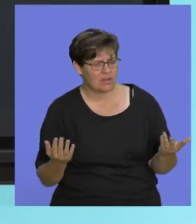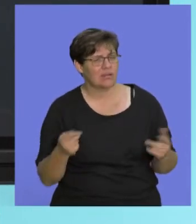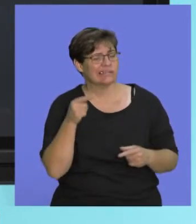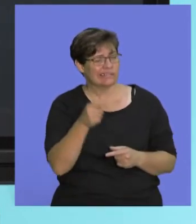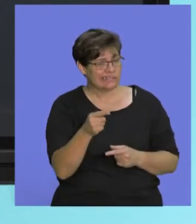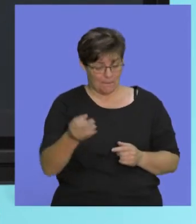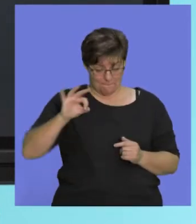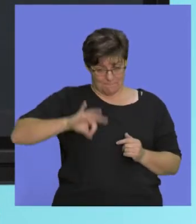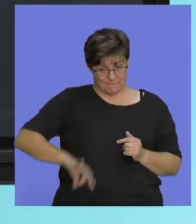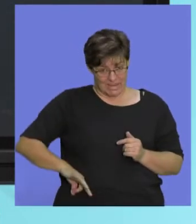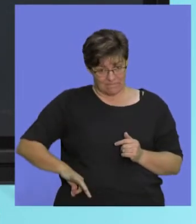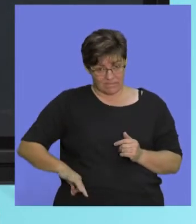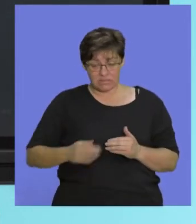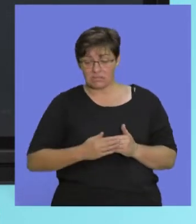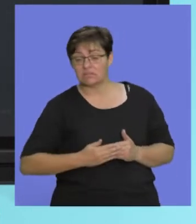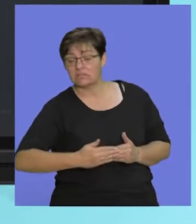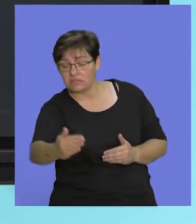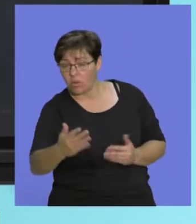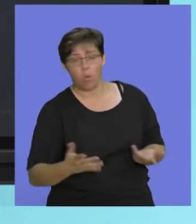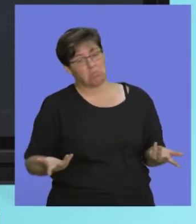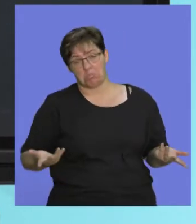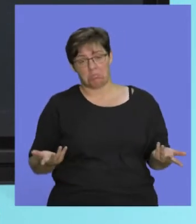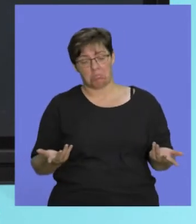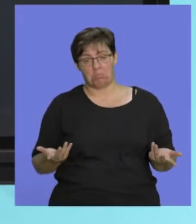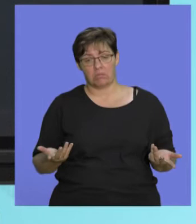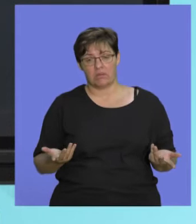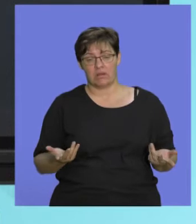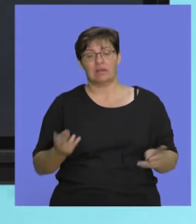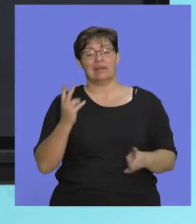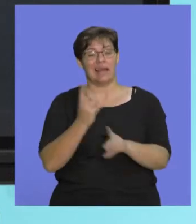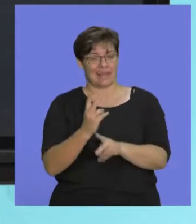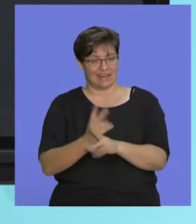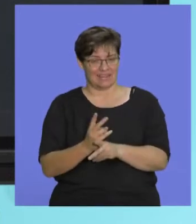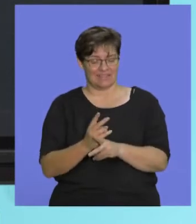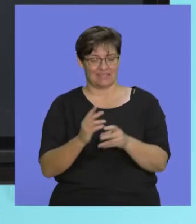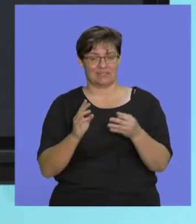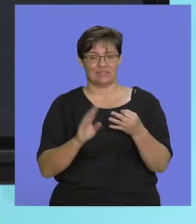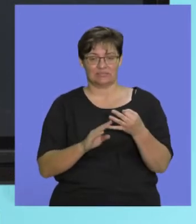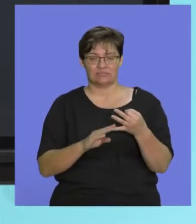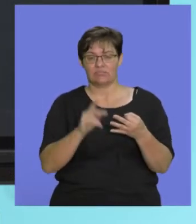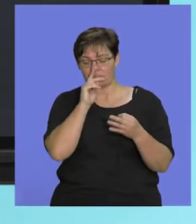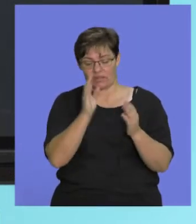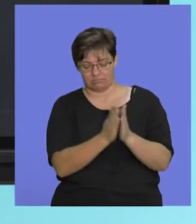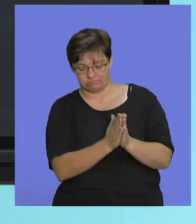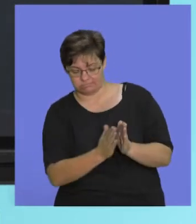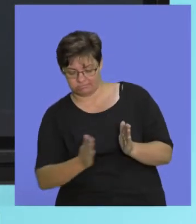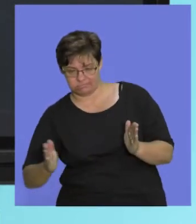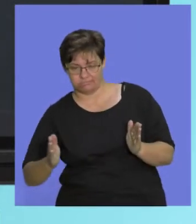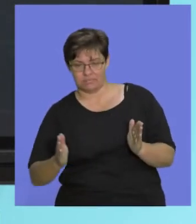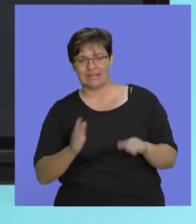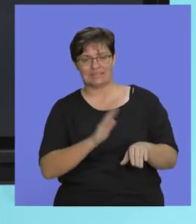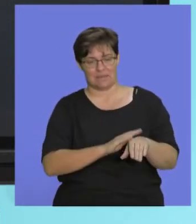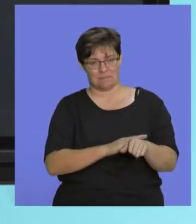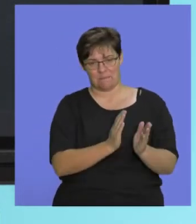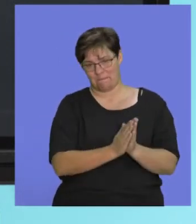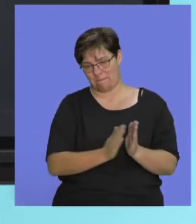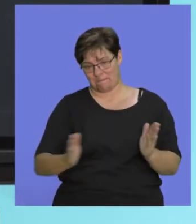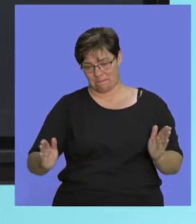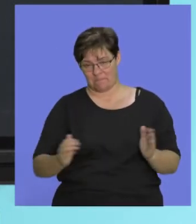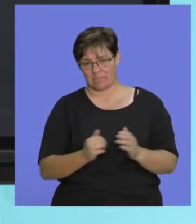and also whether that will benefit you in the long run. And then again, we look at the duration that